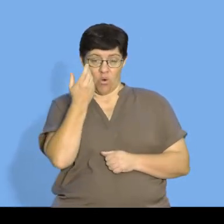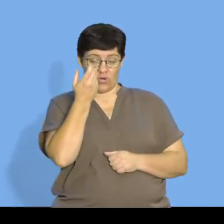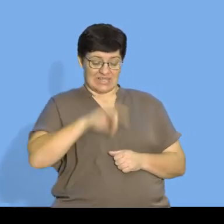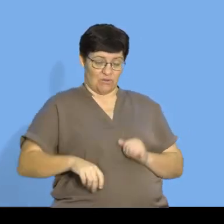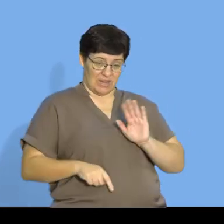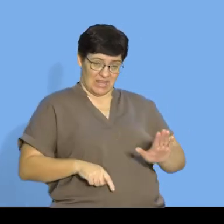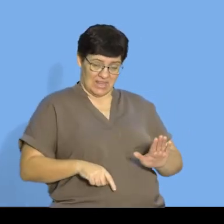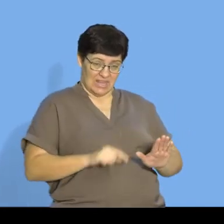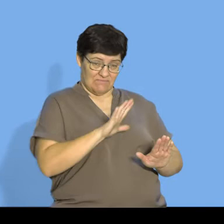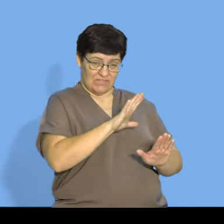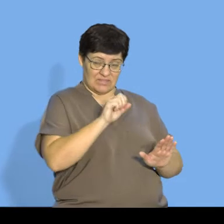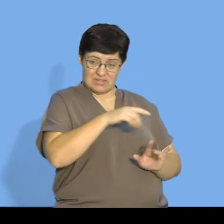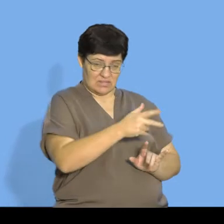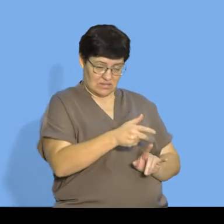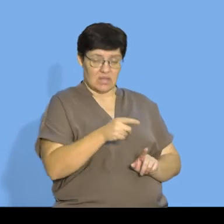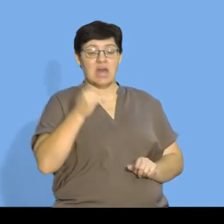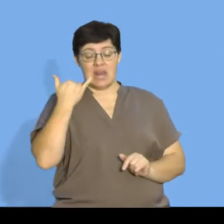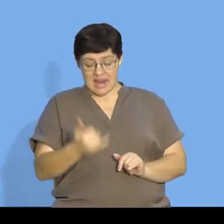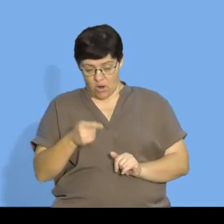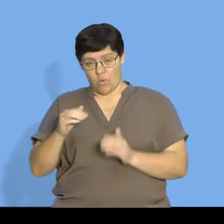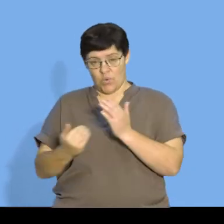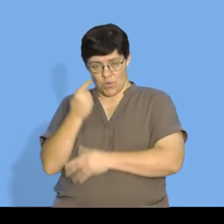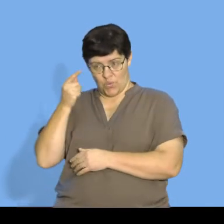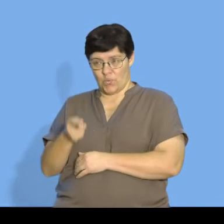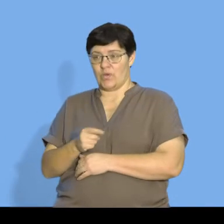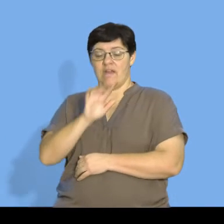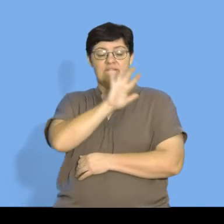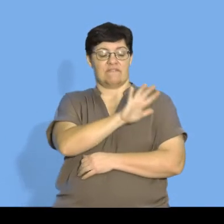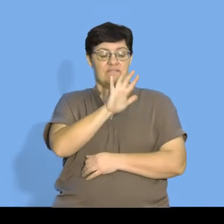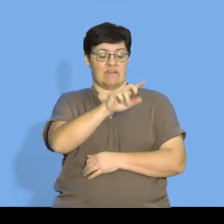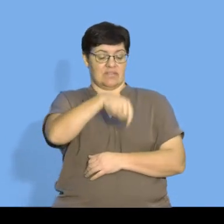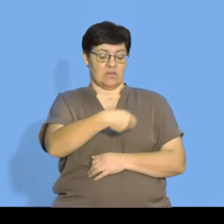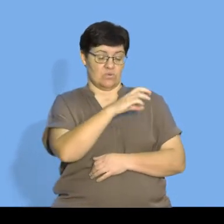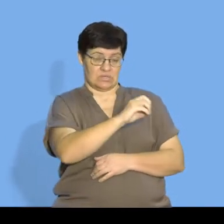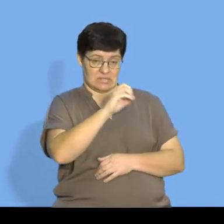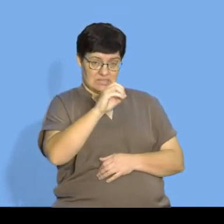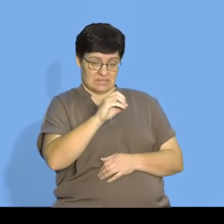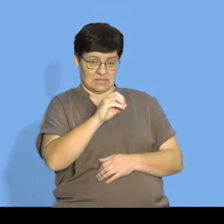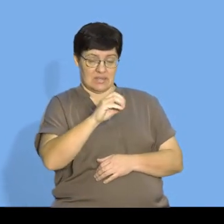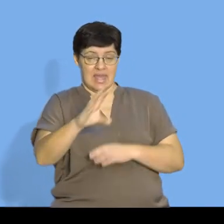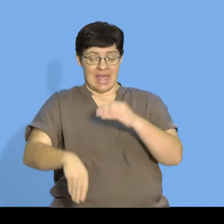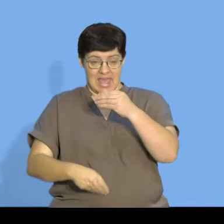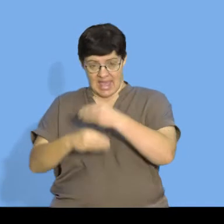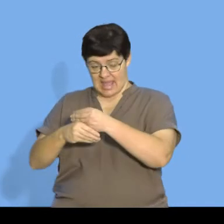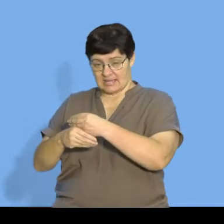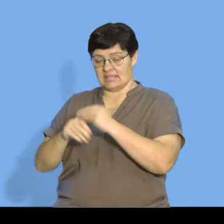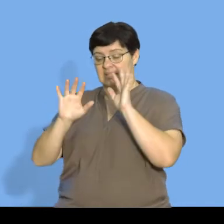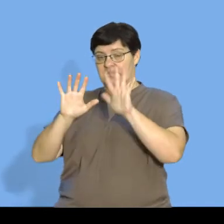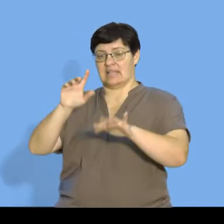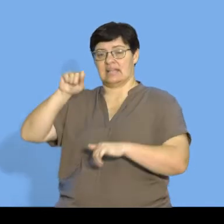salary will be, obviously, what you do here is take your 55,000